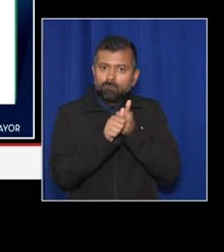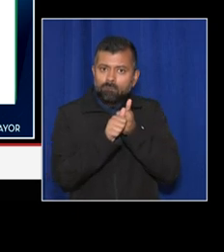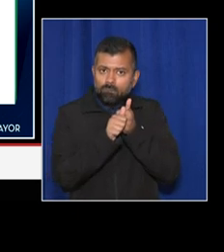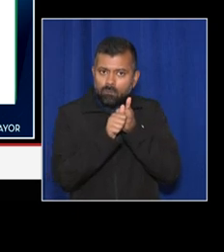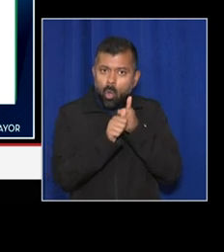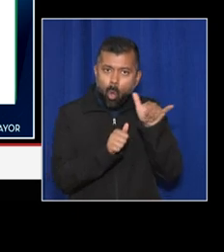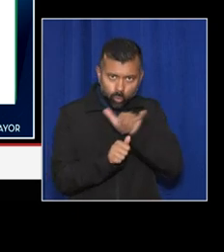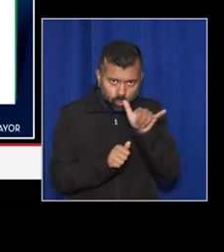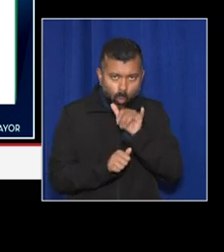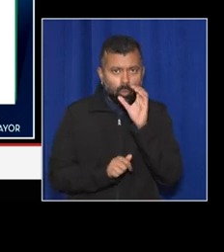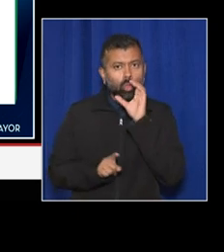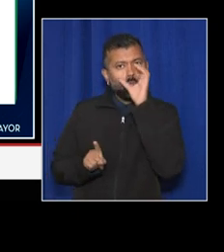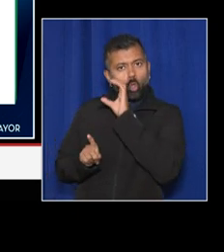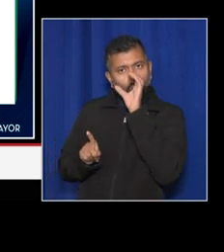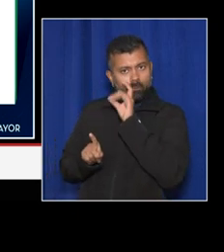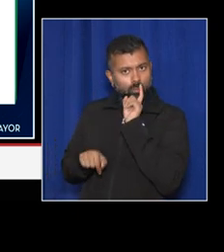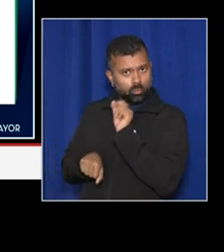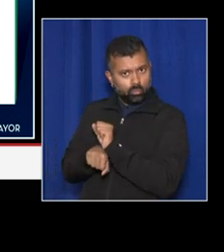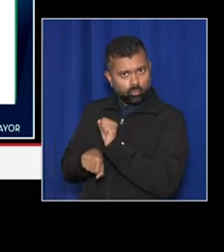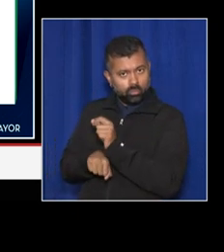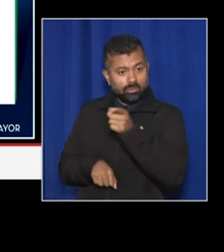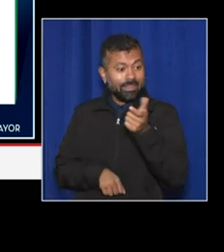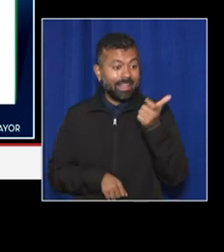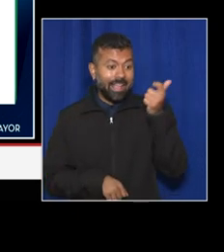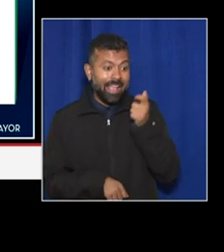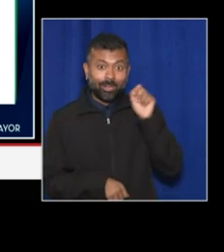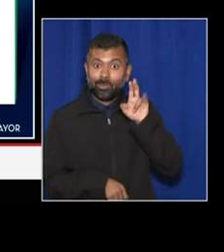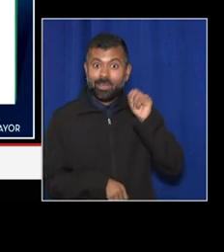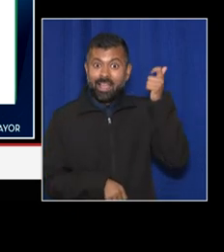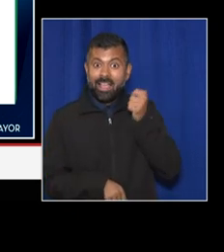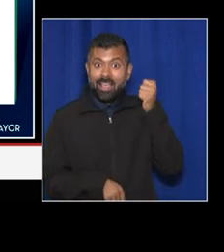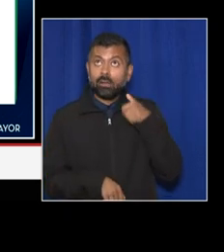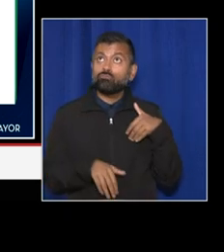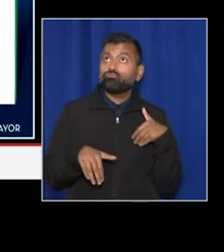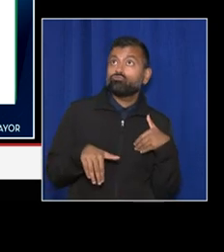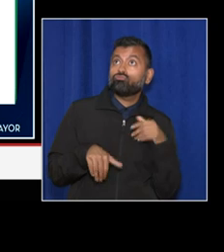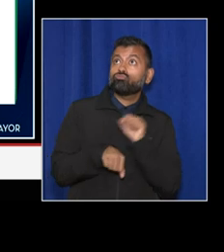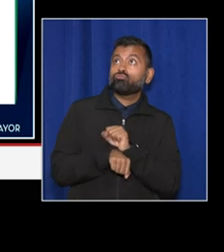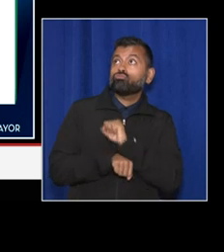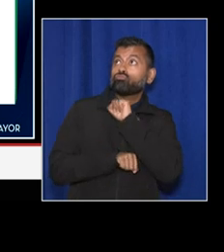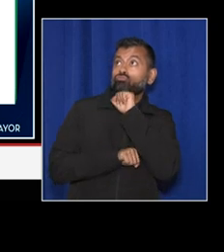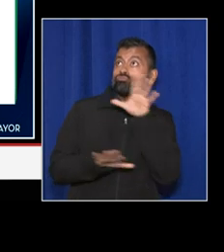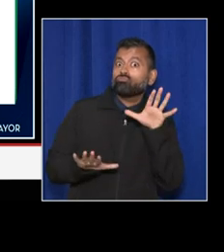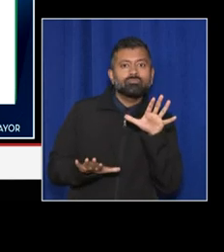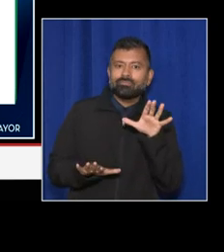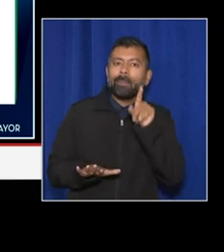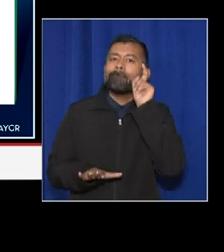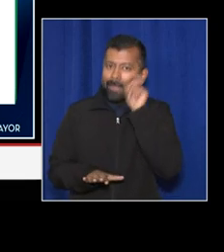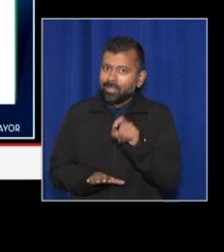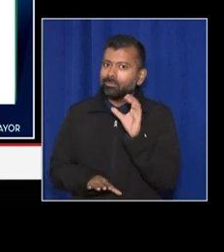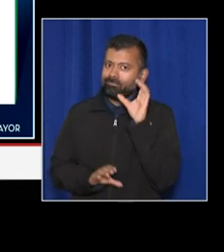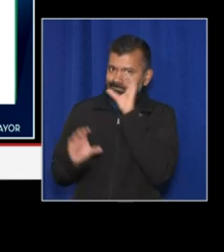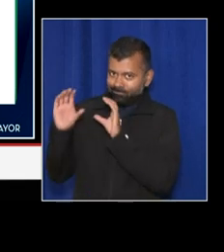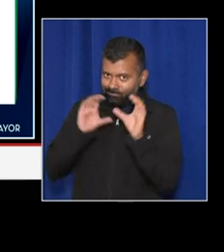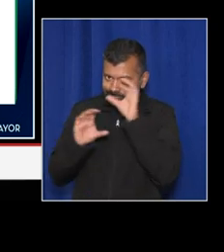benefits, you must certify that you're eligible for UI benefits weekly. Again, you should visit